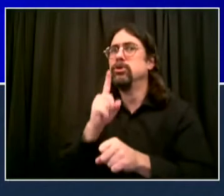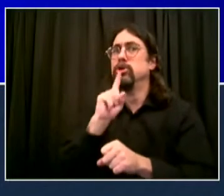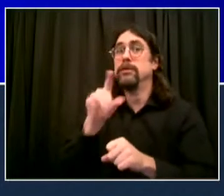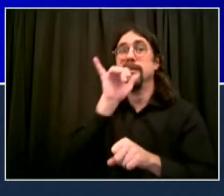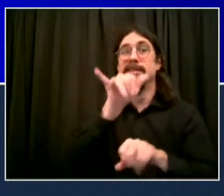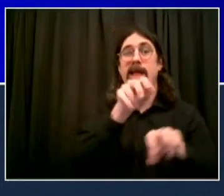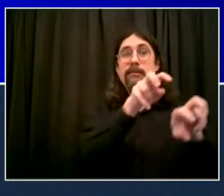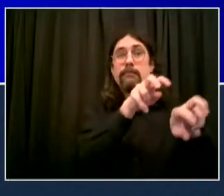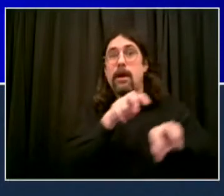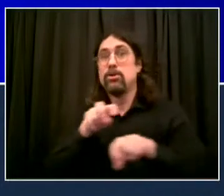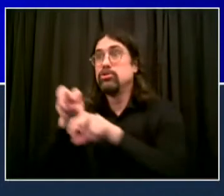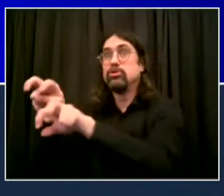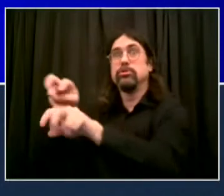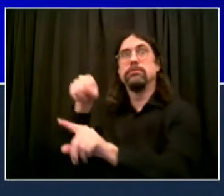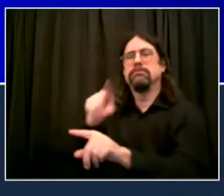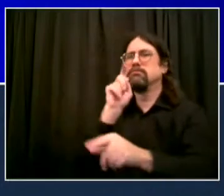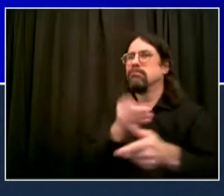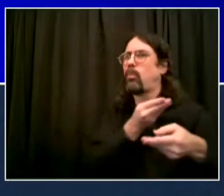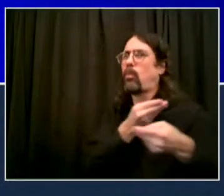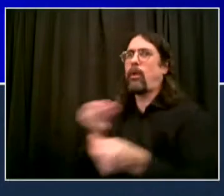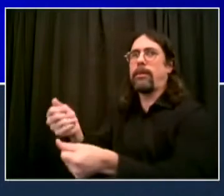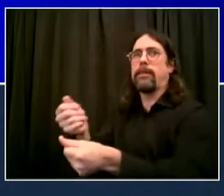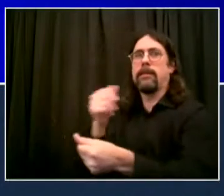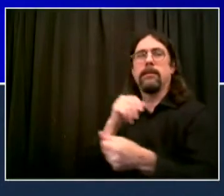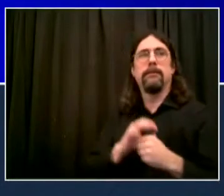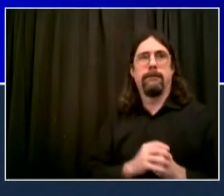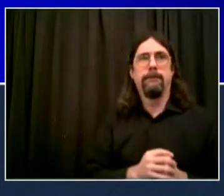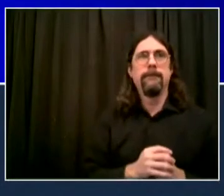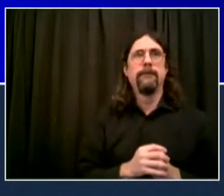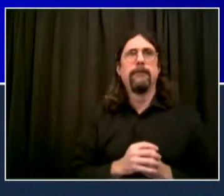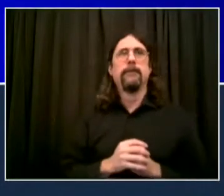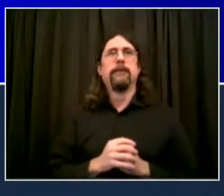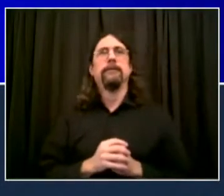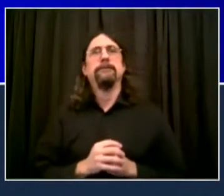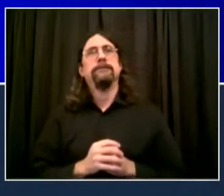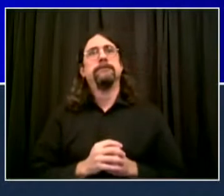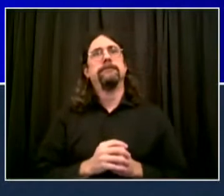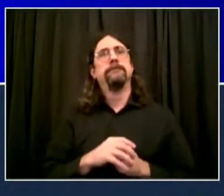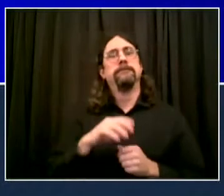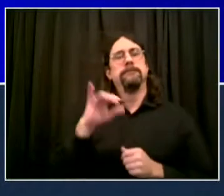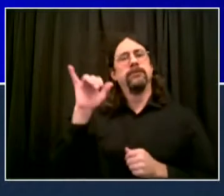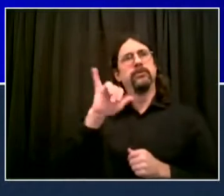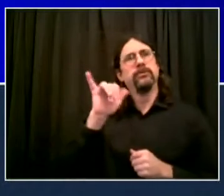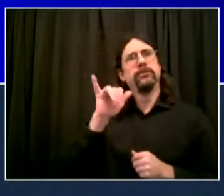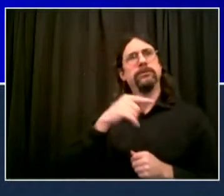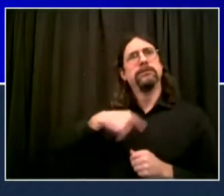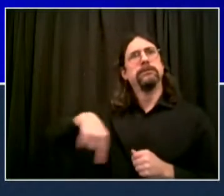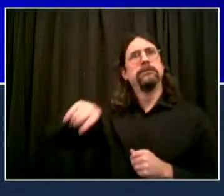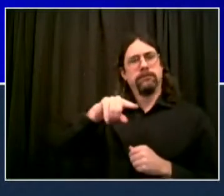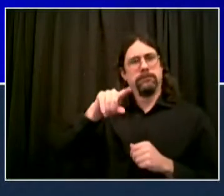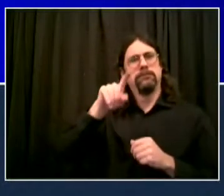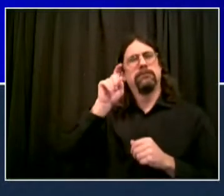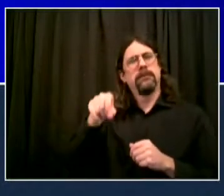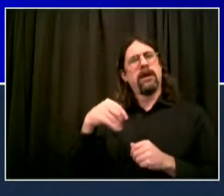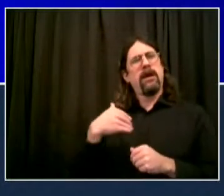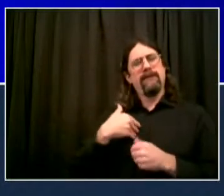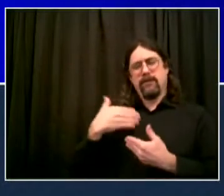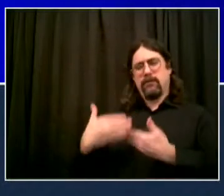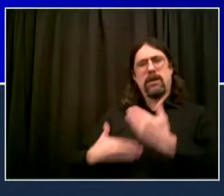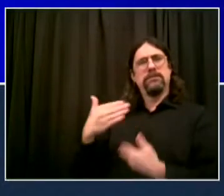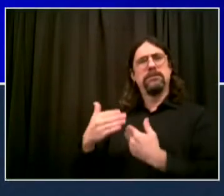person goes to the important task of making the community safe and bringing the larger community in. This is unprecedented in